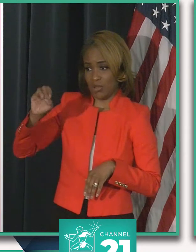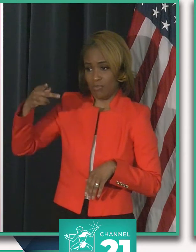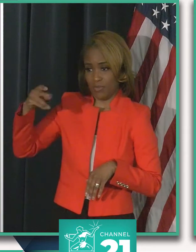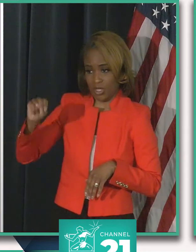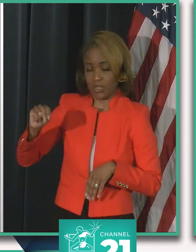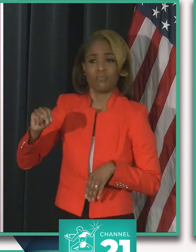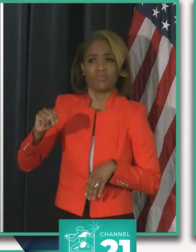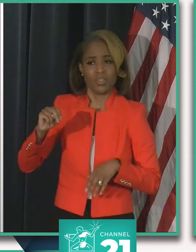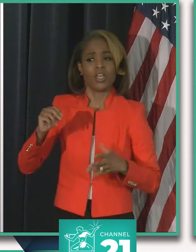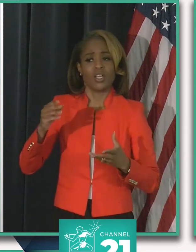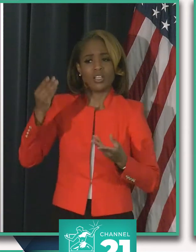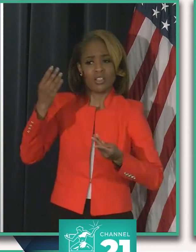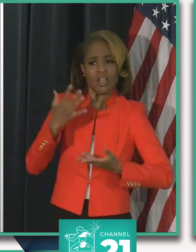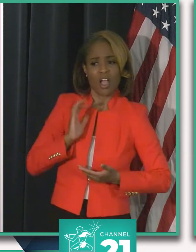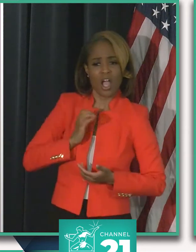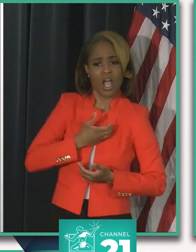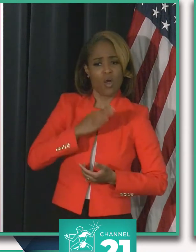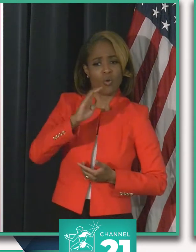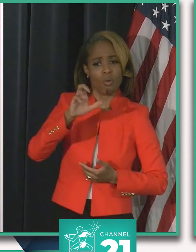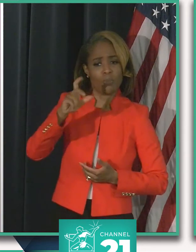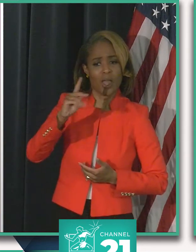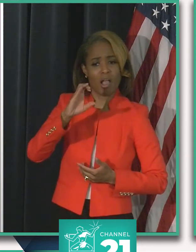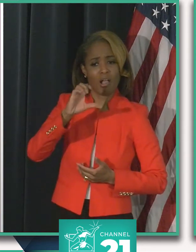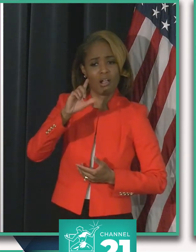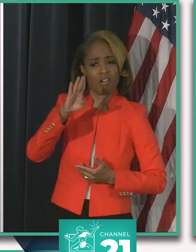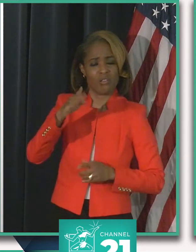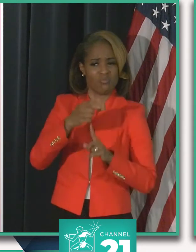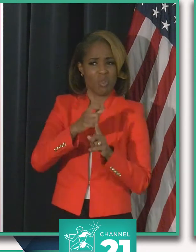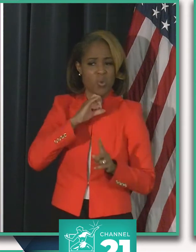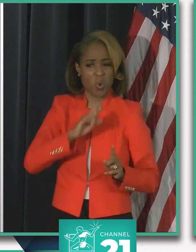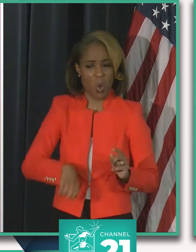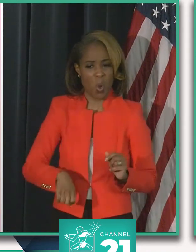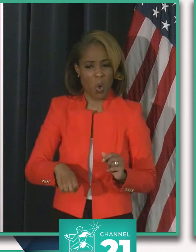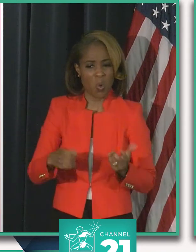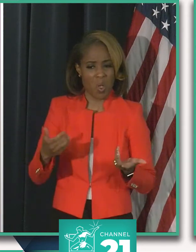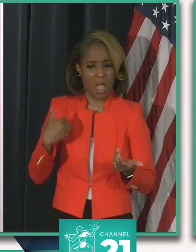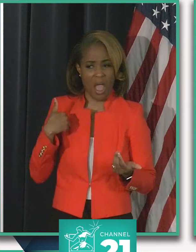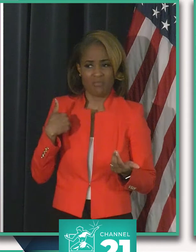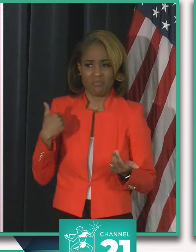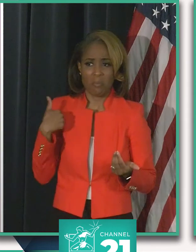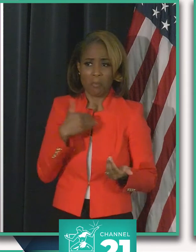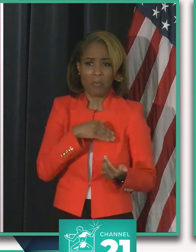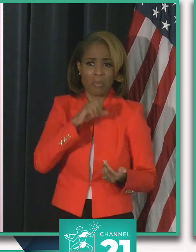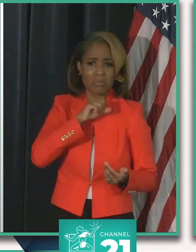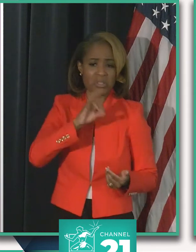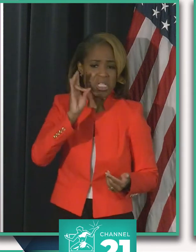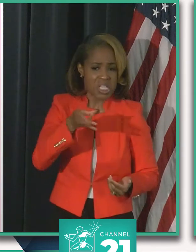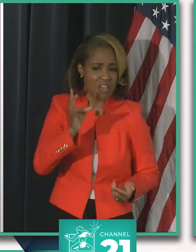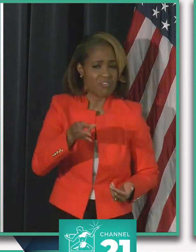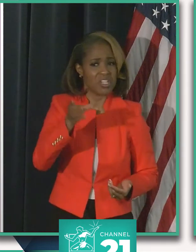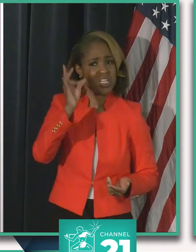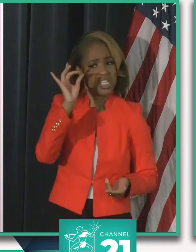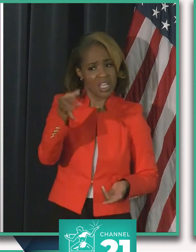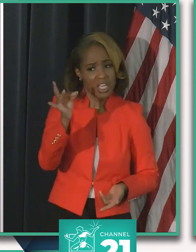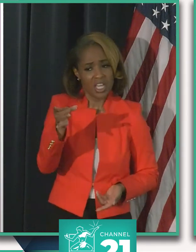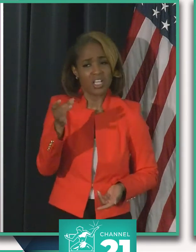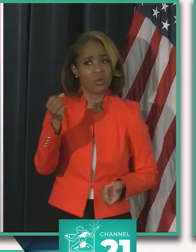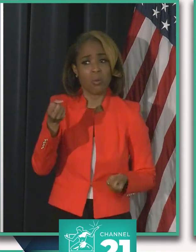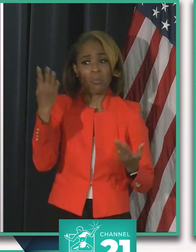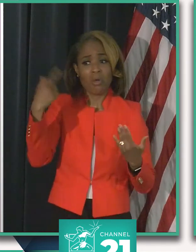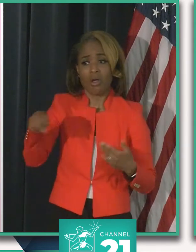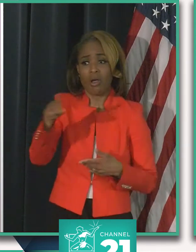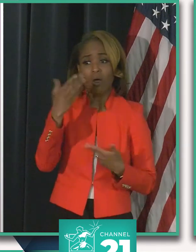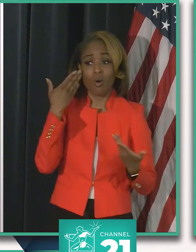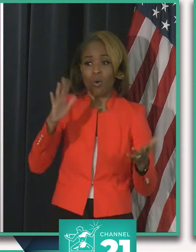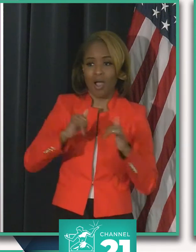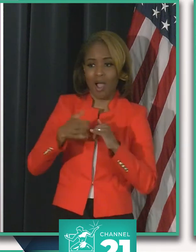got our name, our block club is kind of old. We like have members that are 70s and their 80s. So a lot of them don't know how to